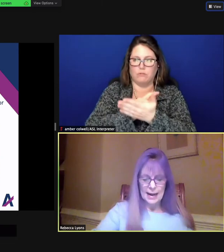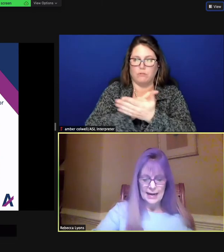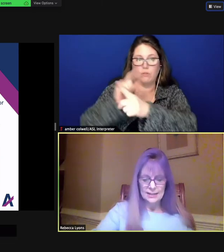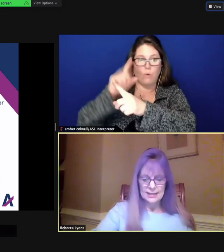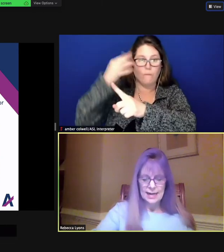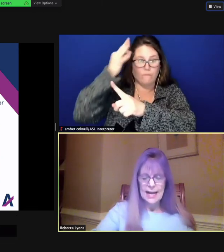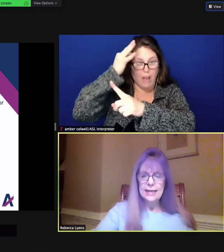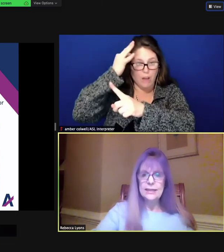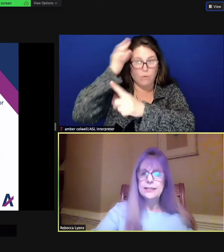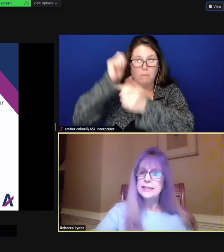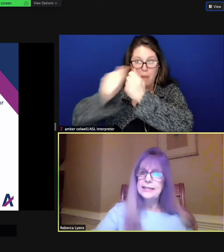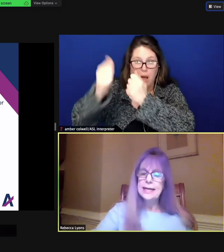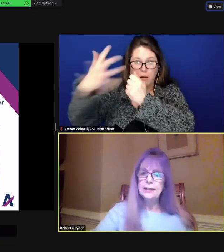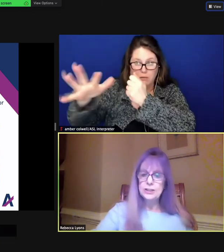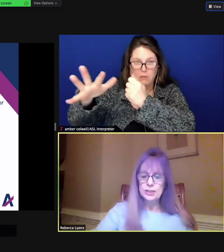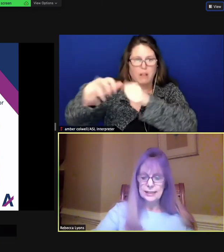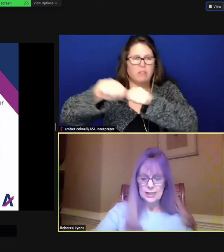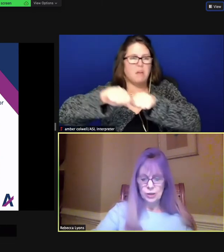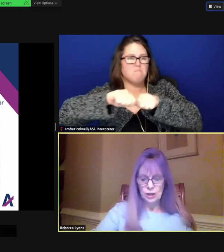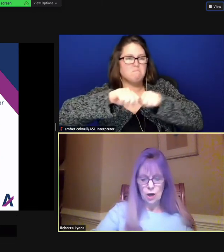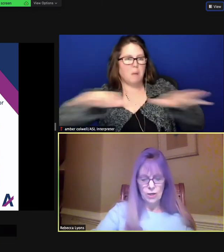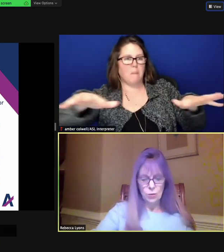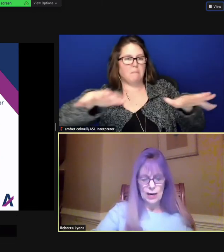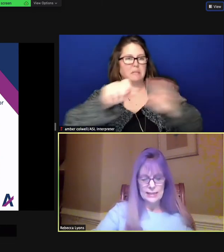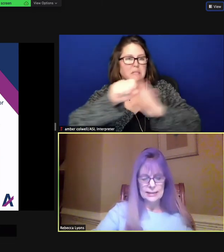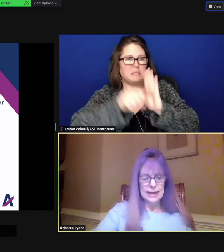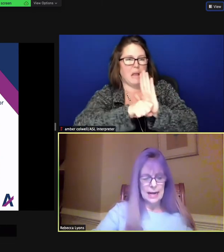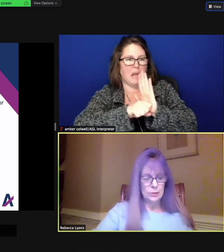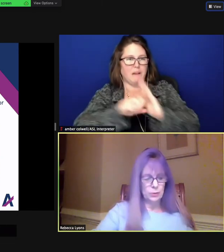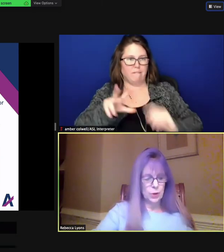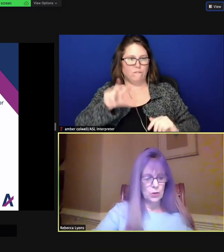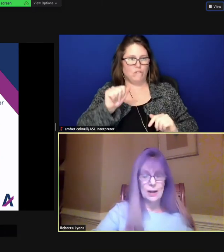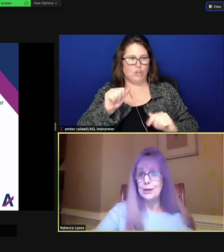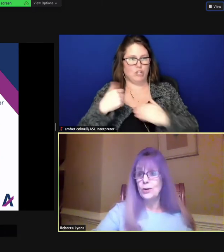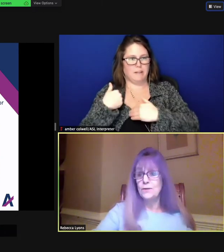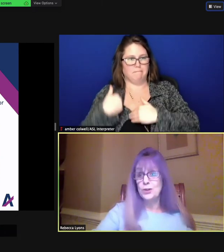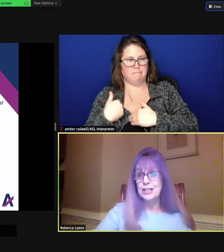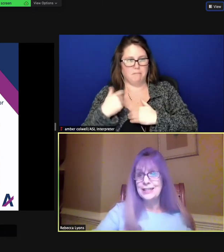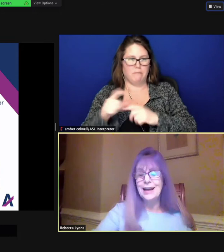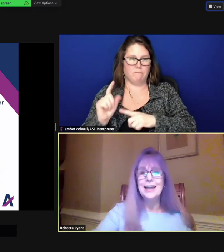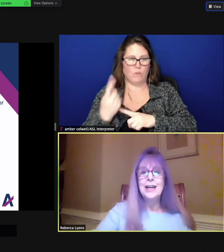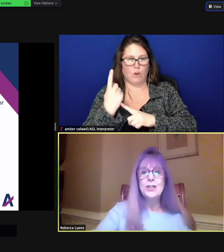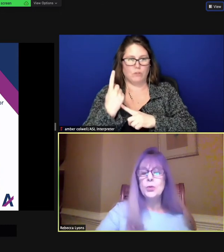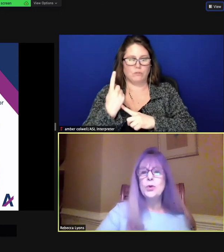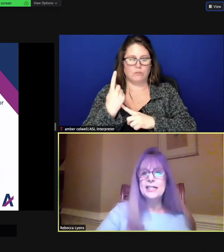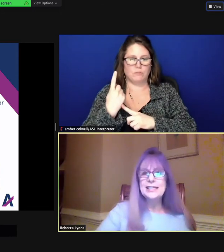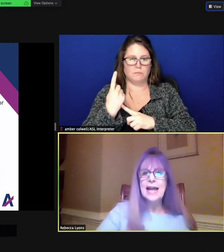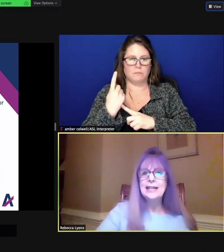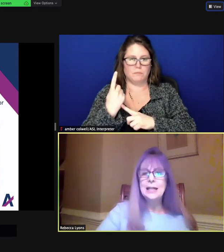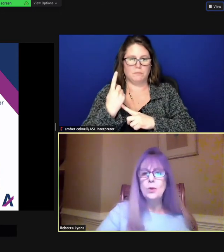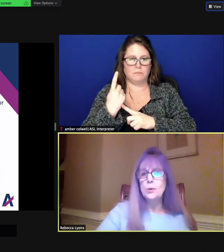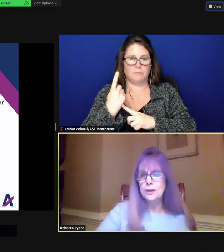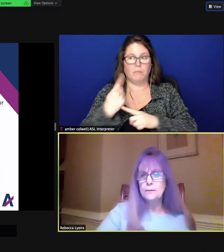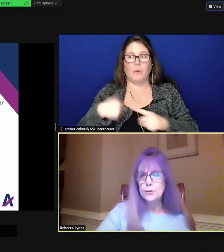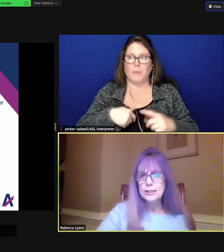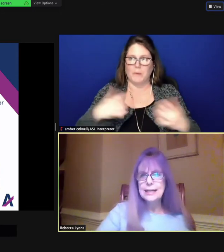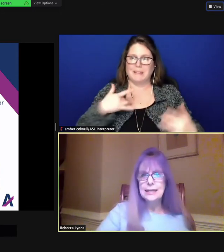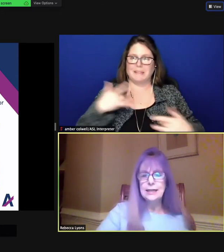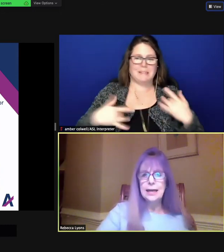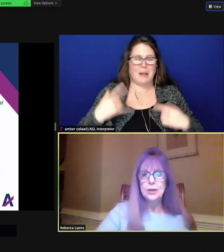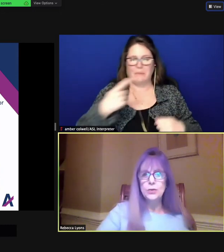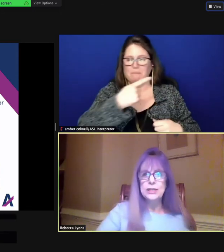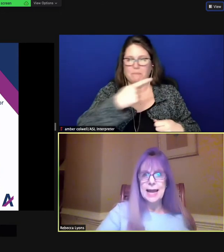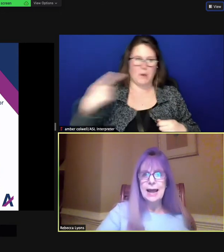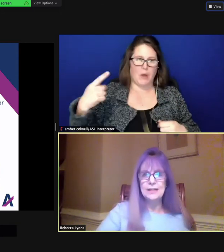statute passed. And this state legislation authorized the ABLE program here in Virginia. So we're excited that we were the first state